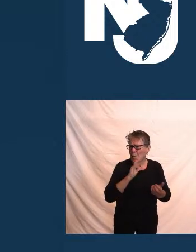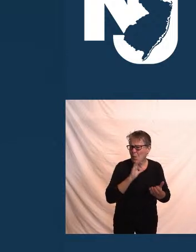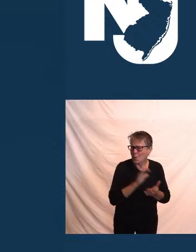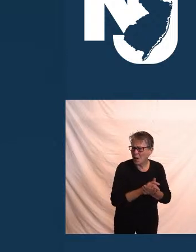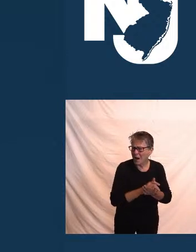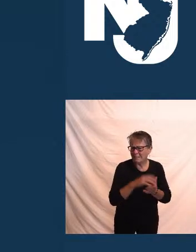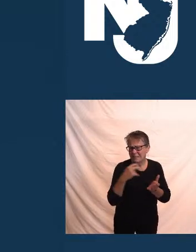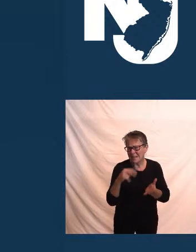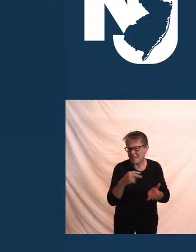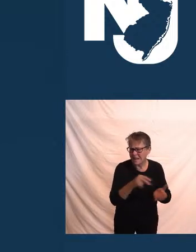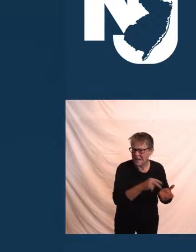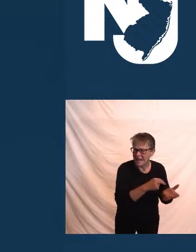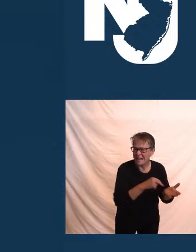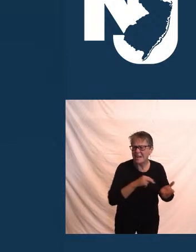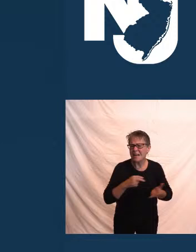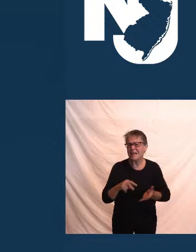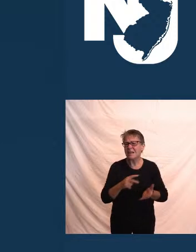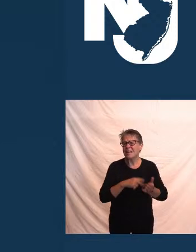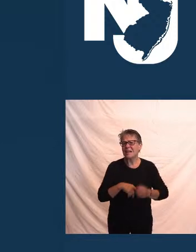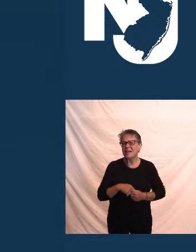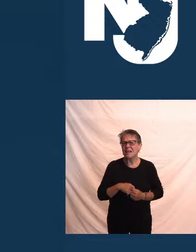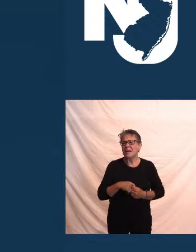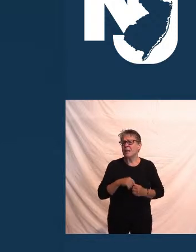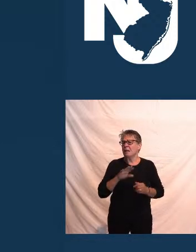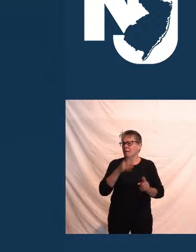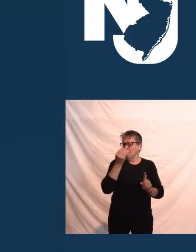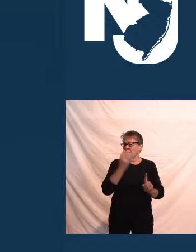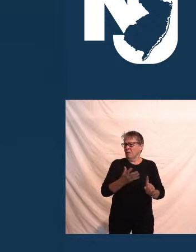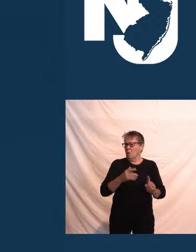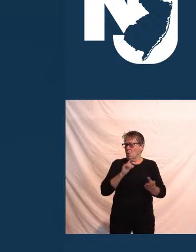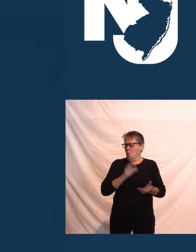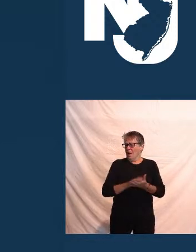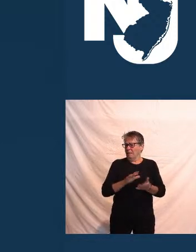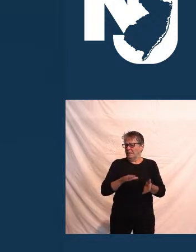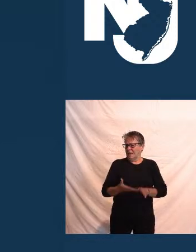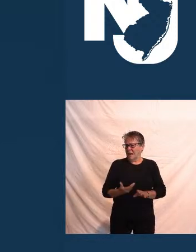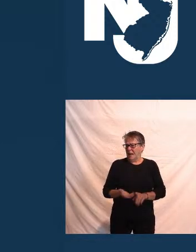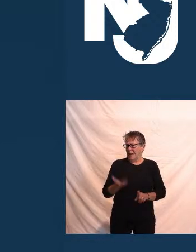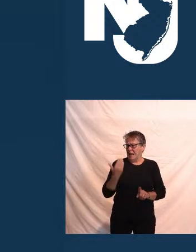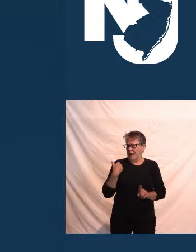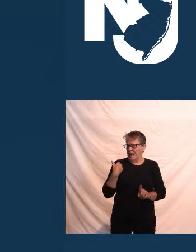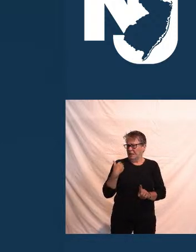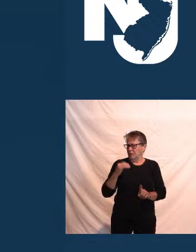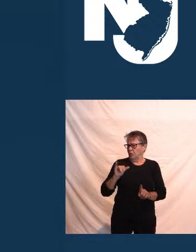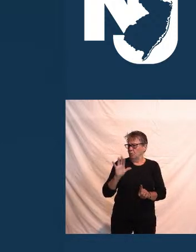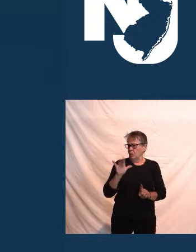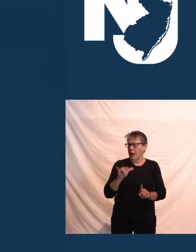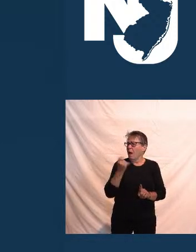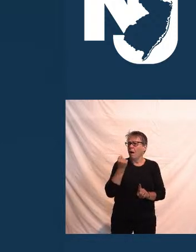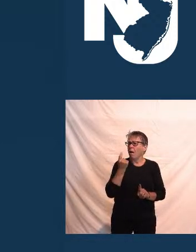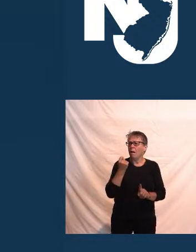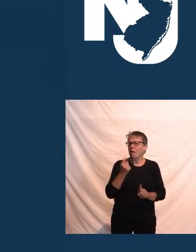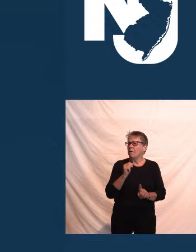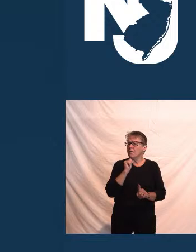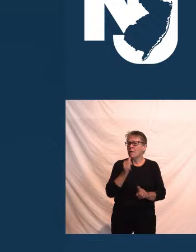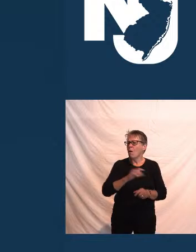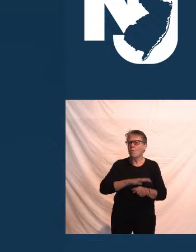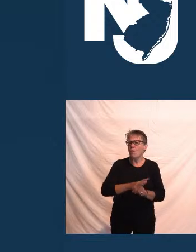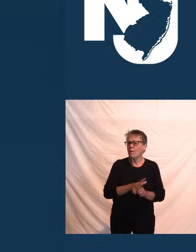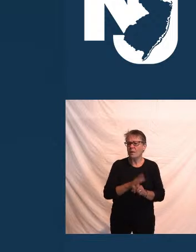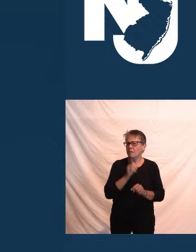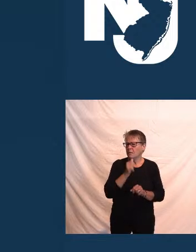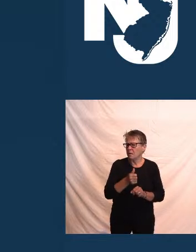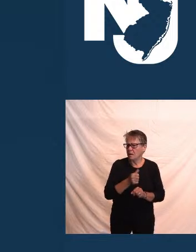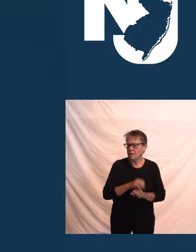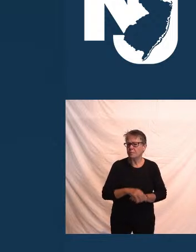By the way, Jeanette just passed a couple of months ago, not from COVID. He could be usually found by the Barnegat Bay, fishing,